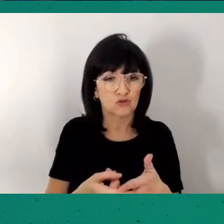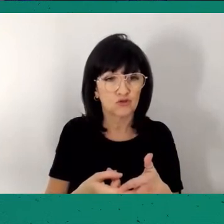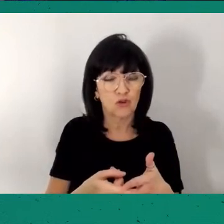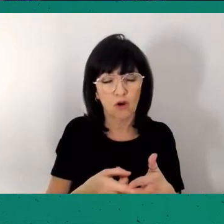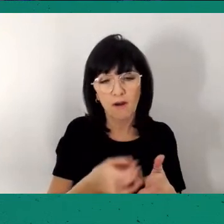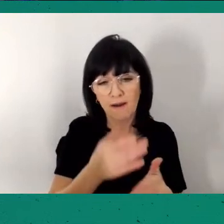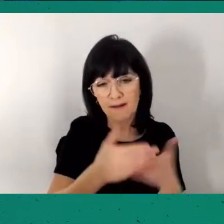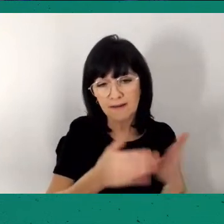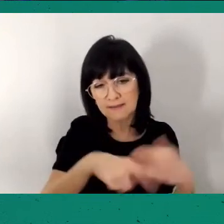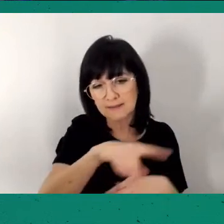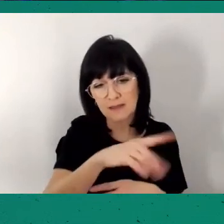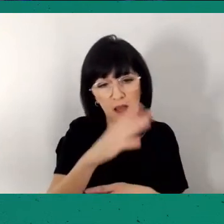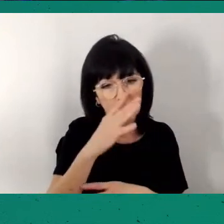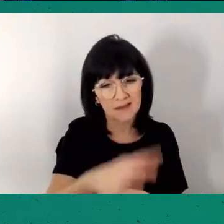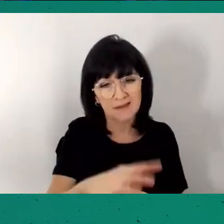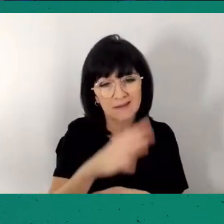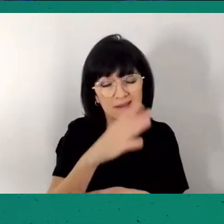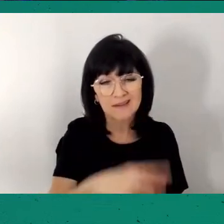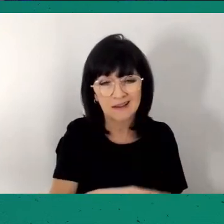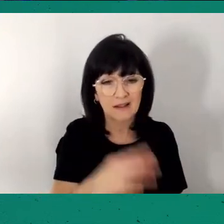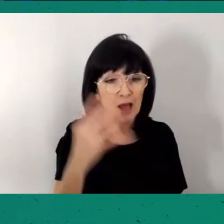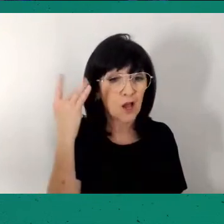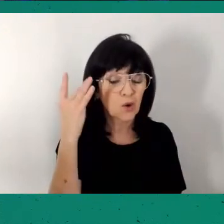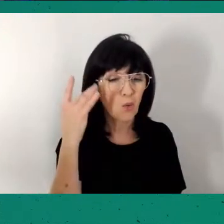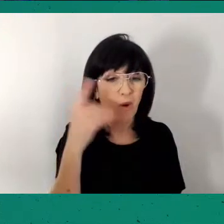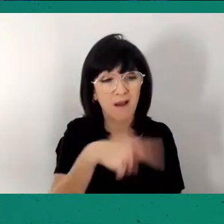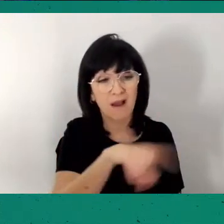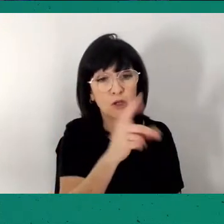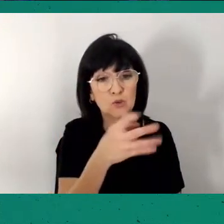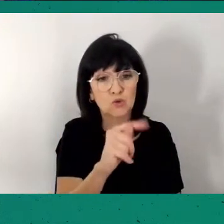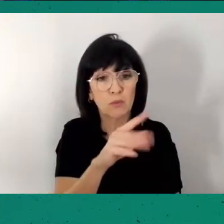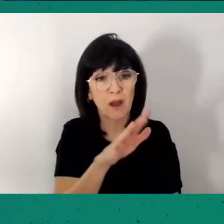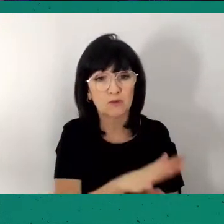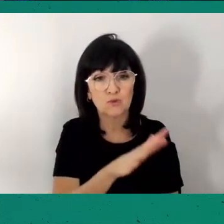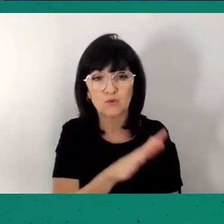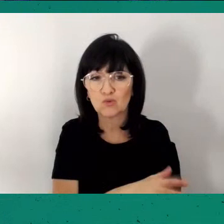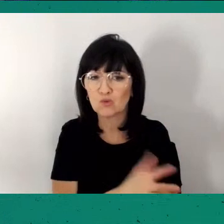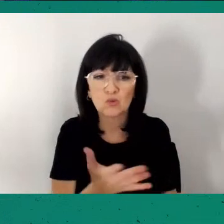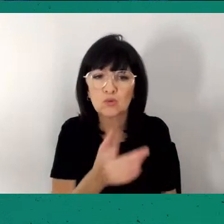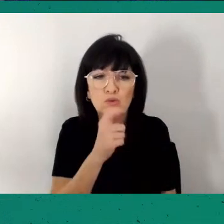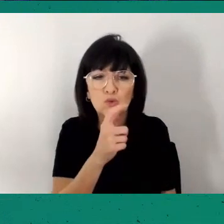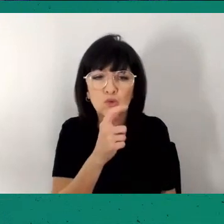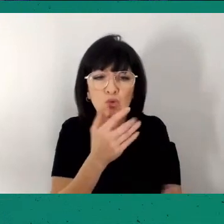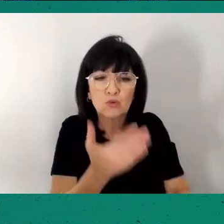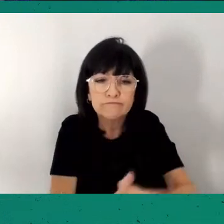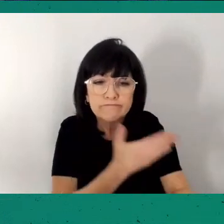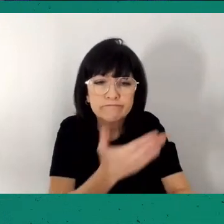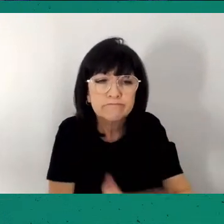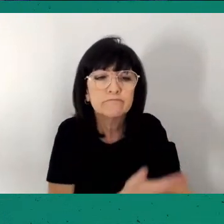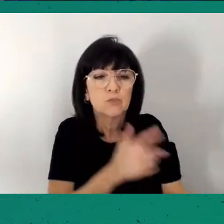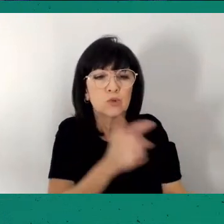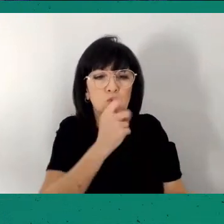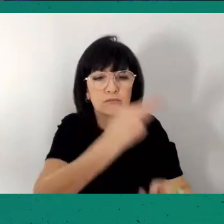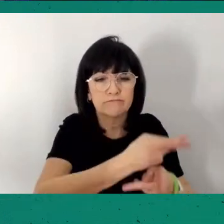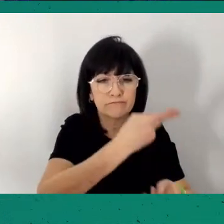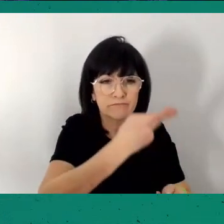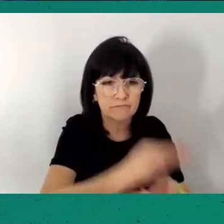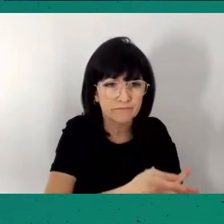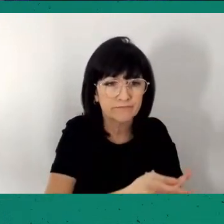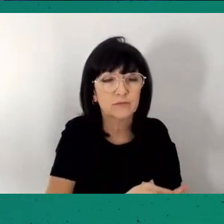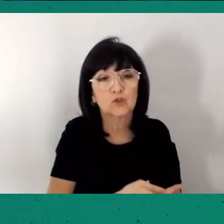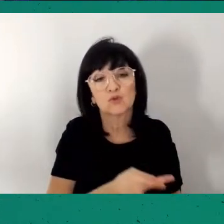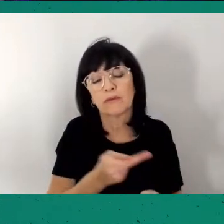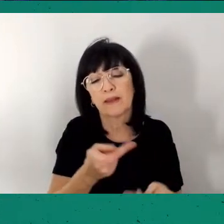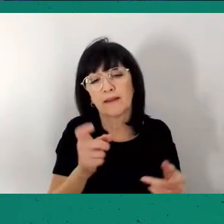of the DuPont schools falling into disrepair. The State College also closed the State College Preparatory School,